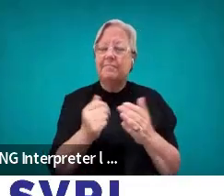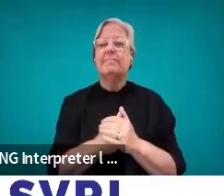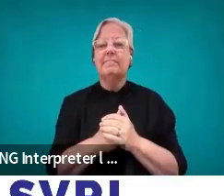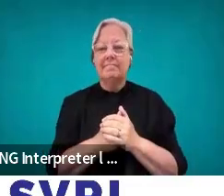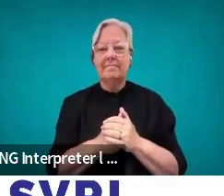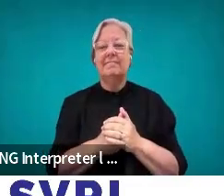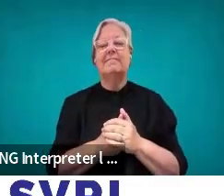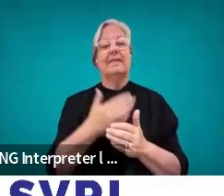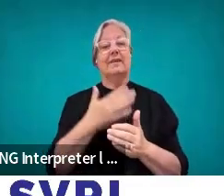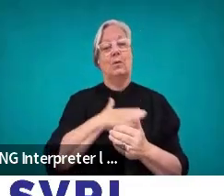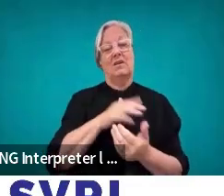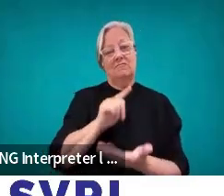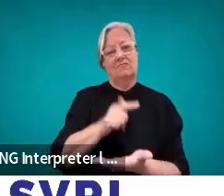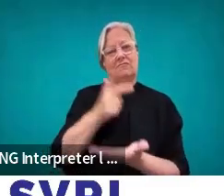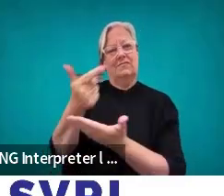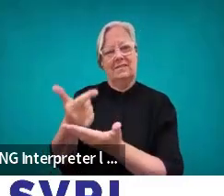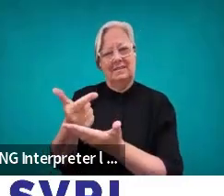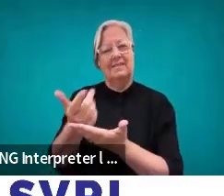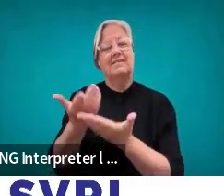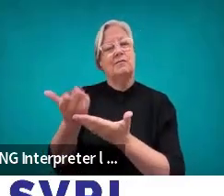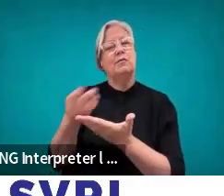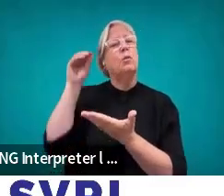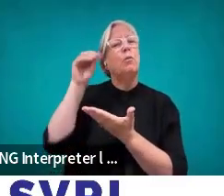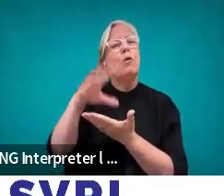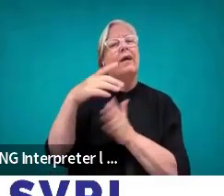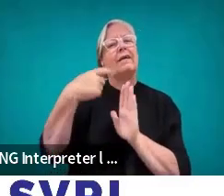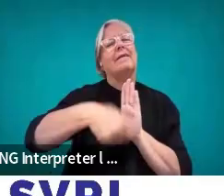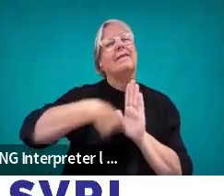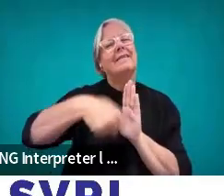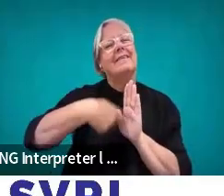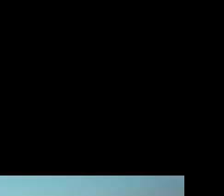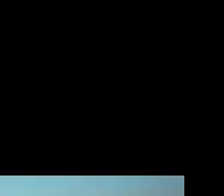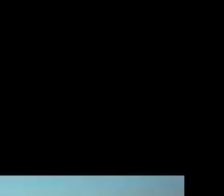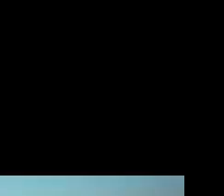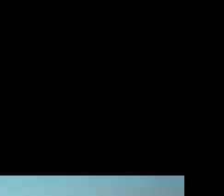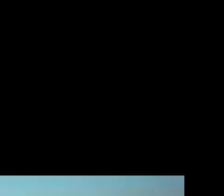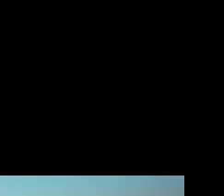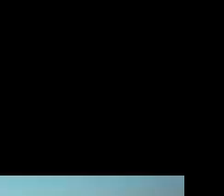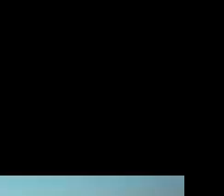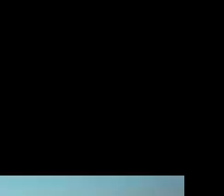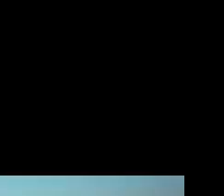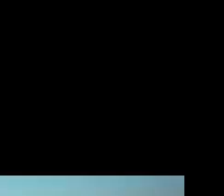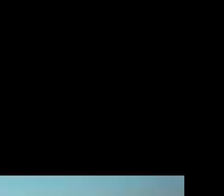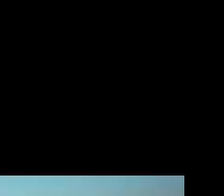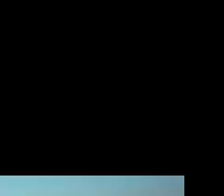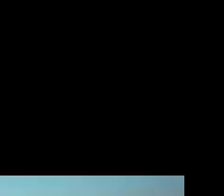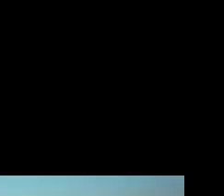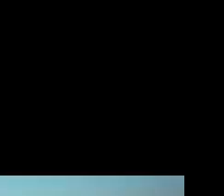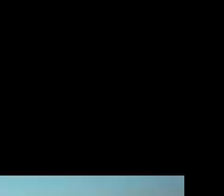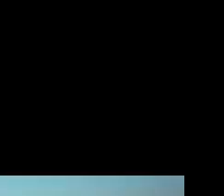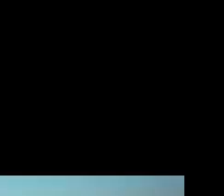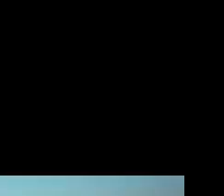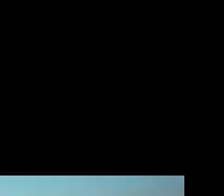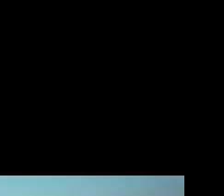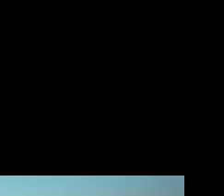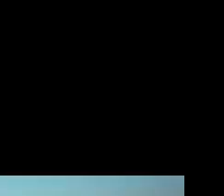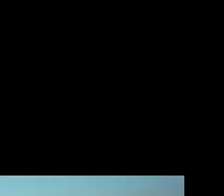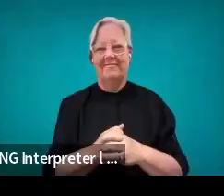hand back to the Spotlight colleagues for a few words before we begin the session. Thank you.